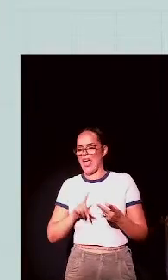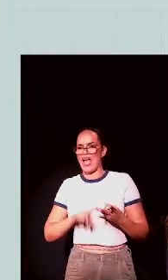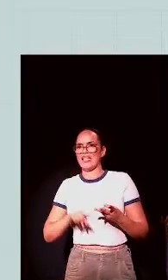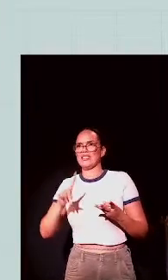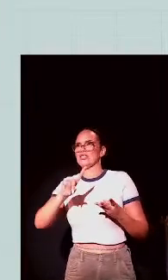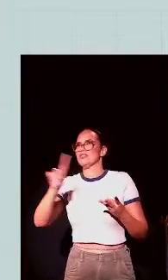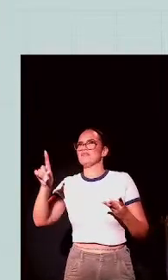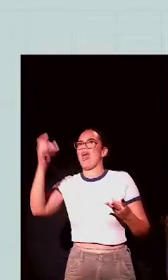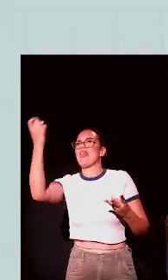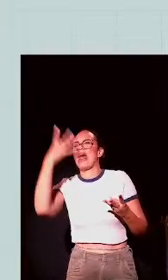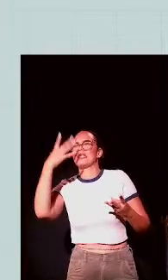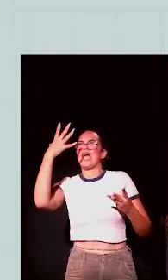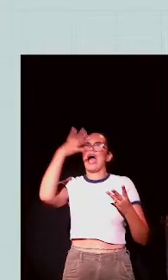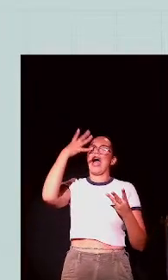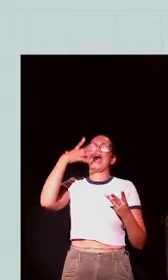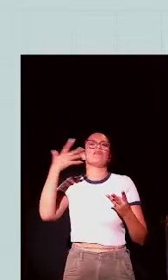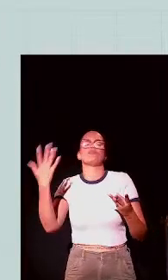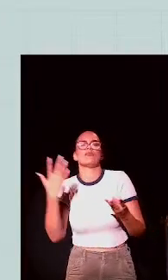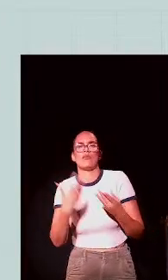bit?